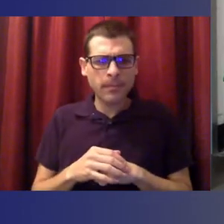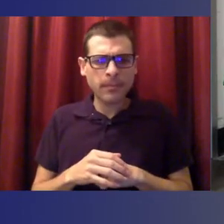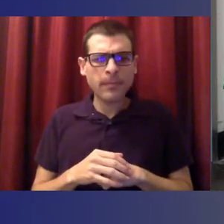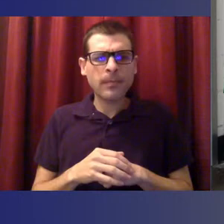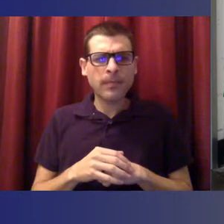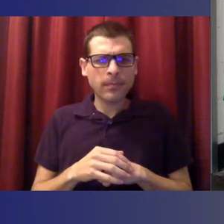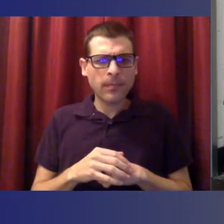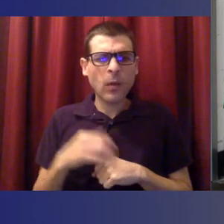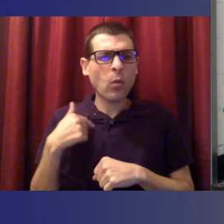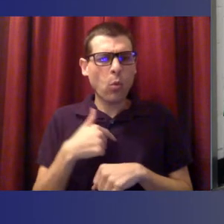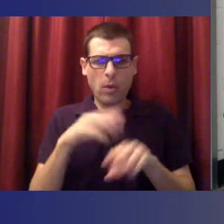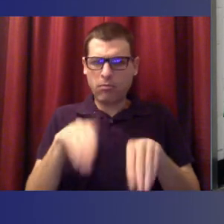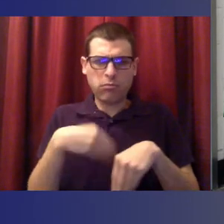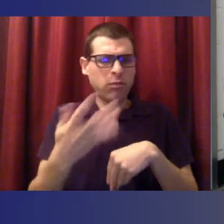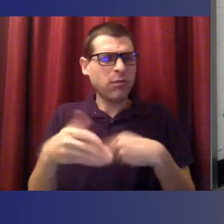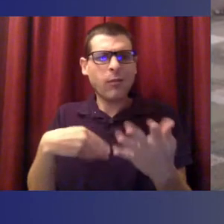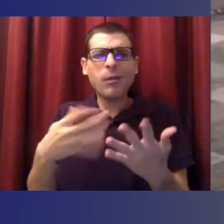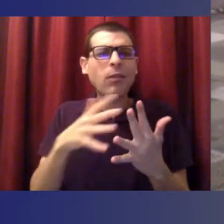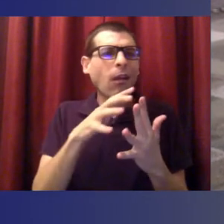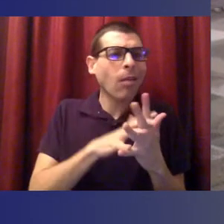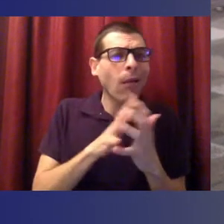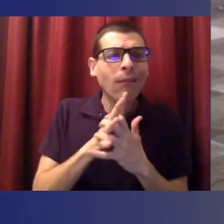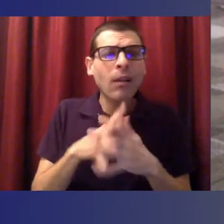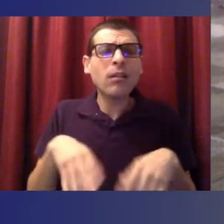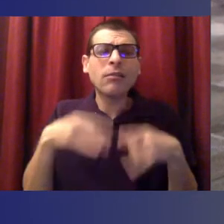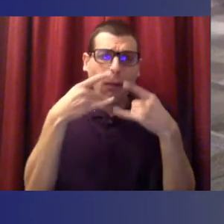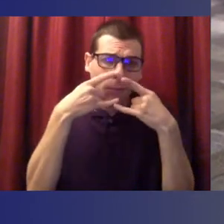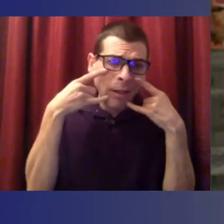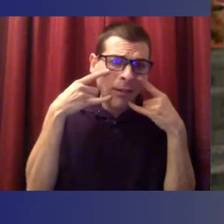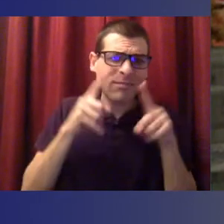To distribute PPE.